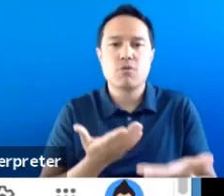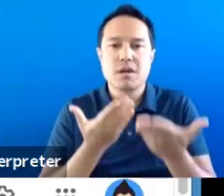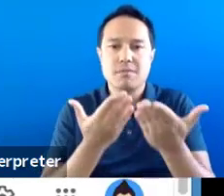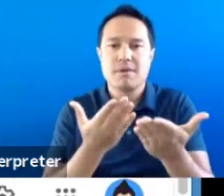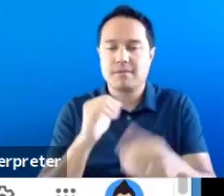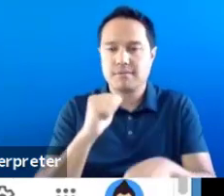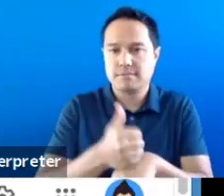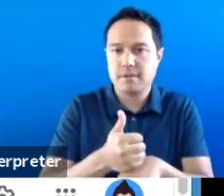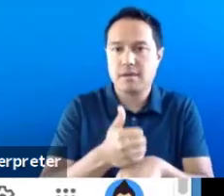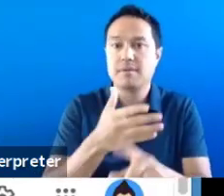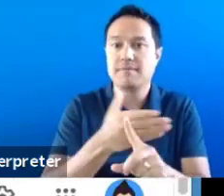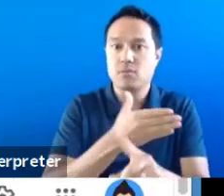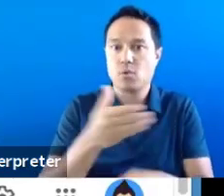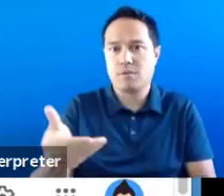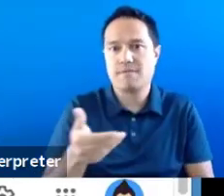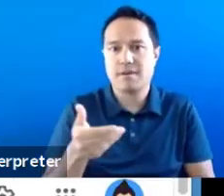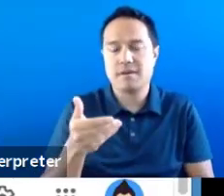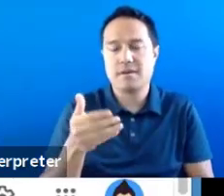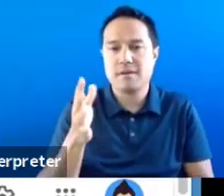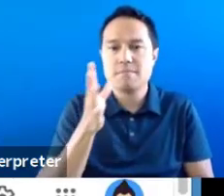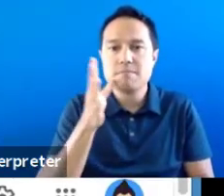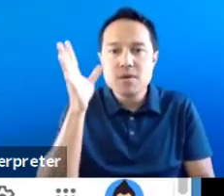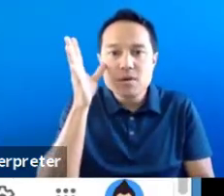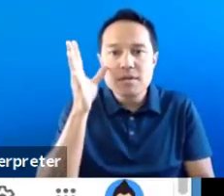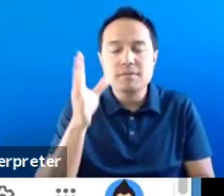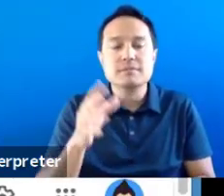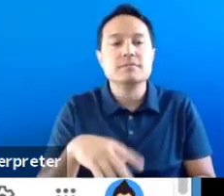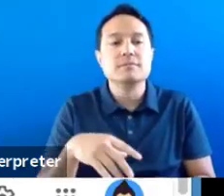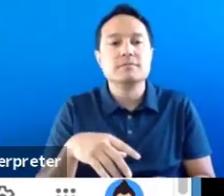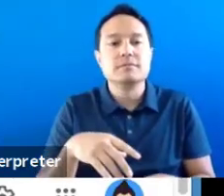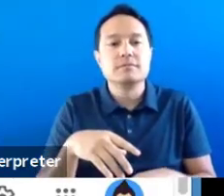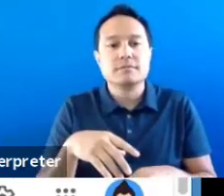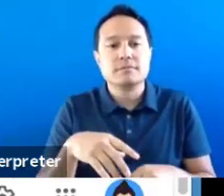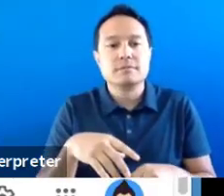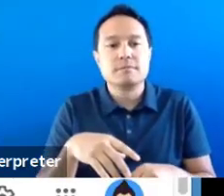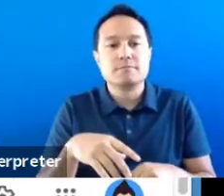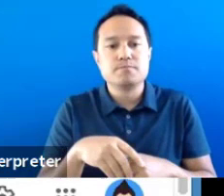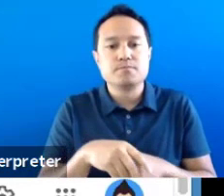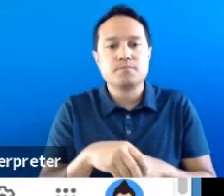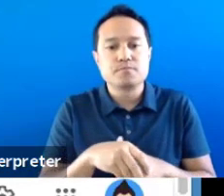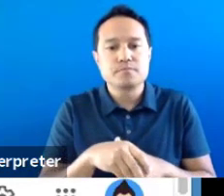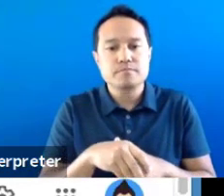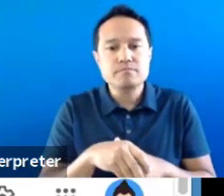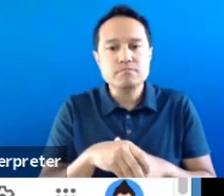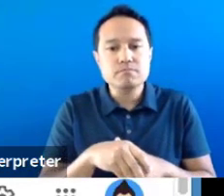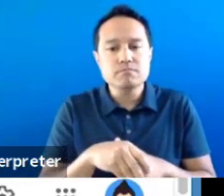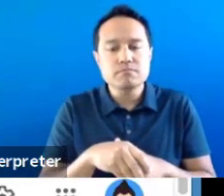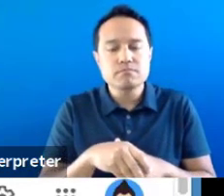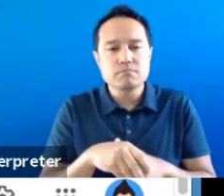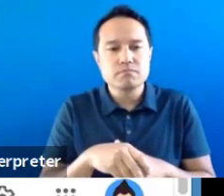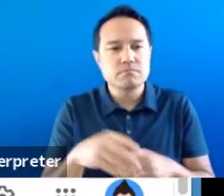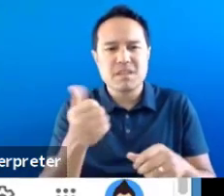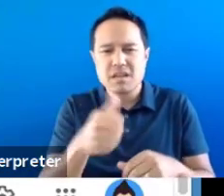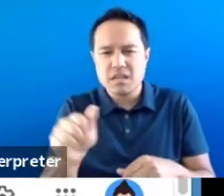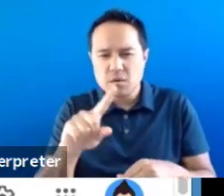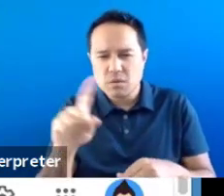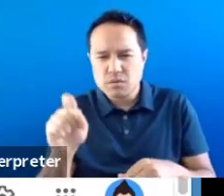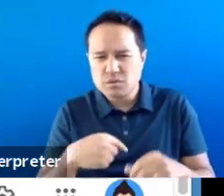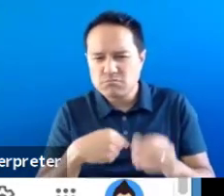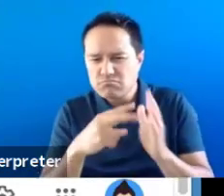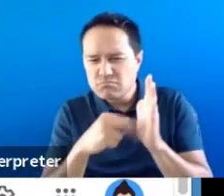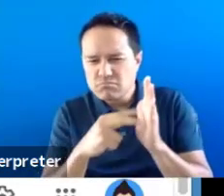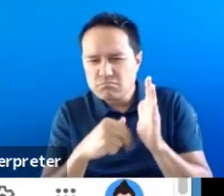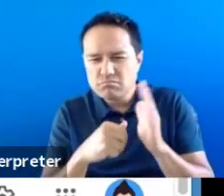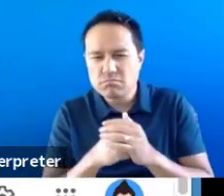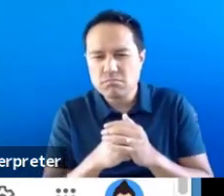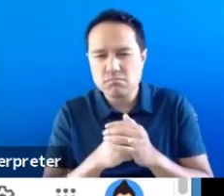That way they see some things when they get it. Okay. Looking to see if there's any other questions that are